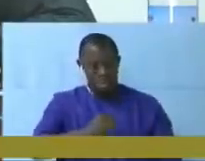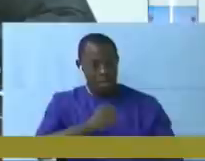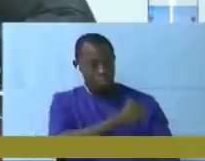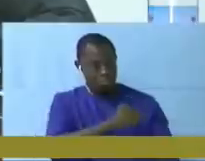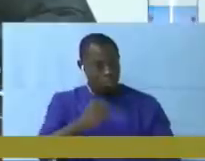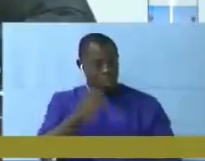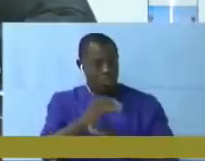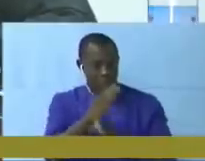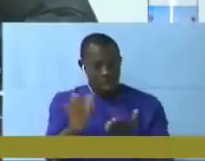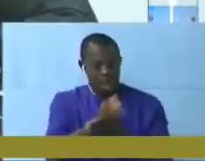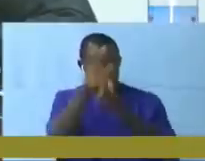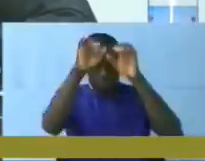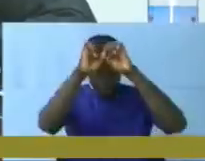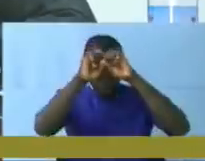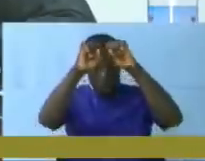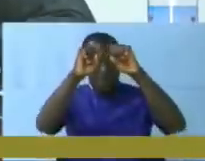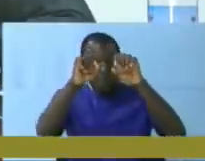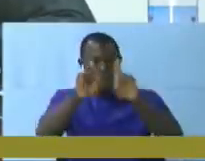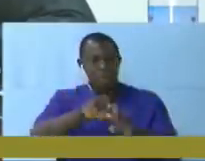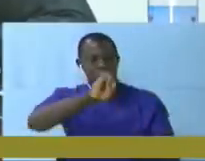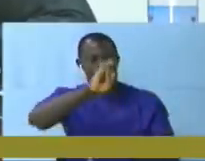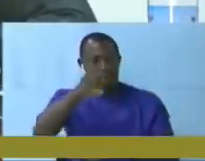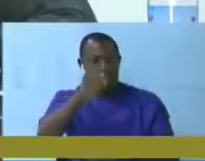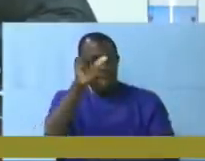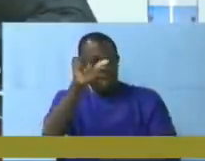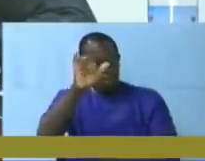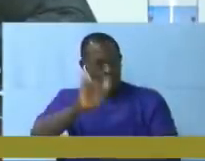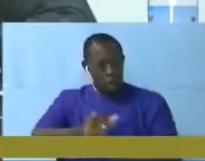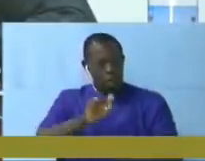coup d'etat of July 22nd,